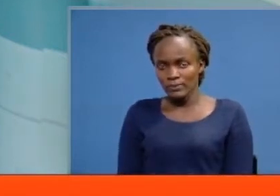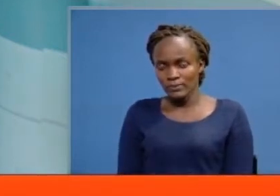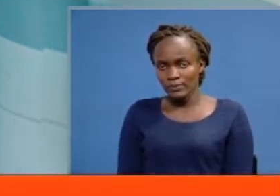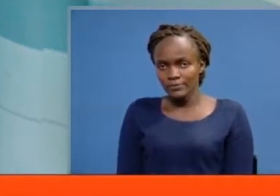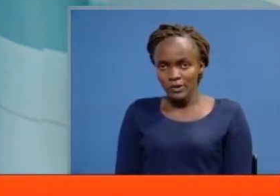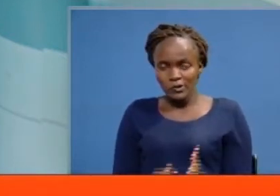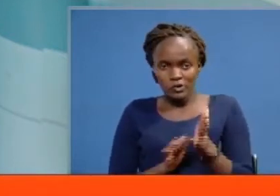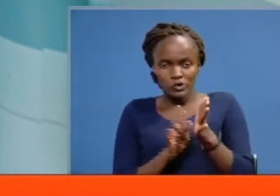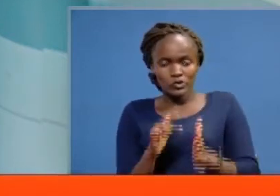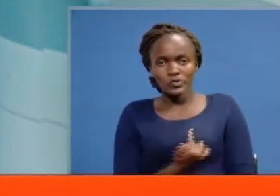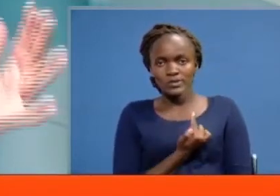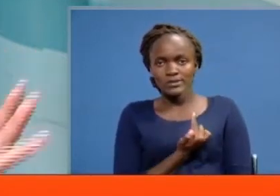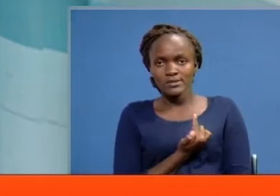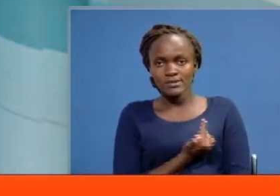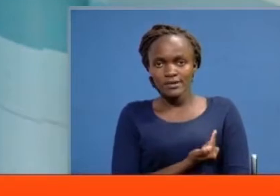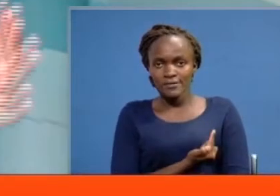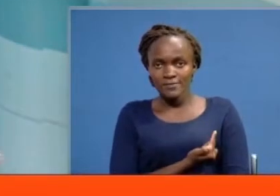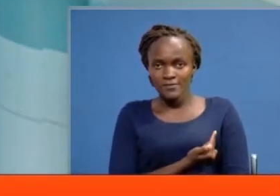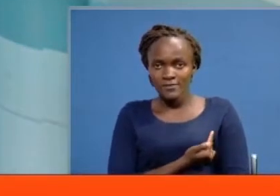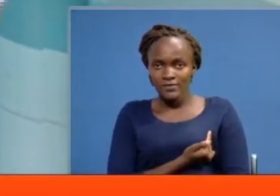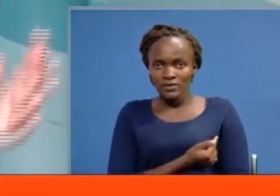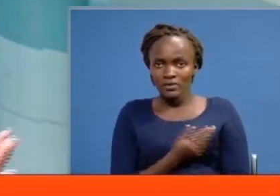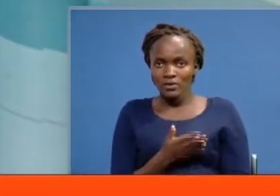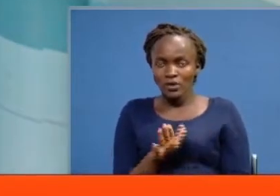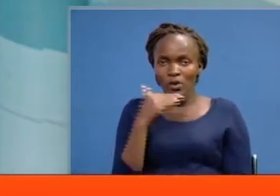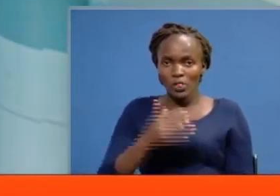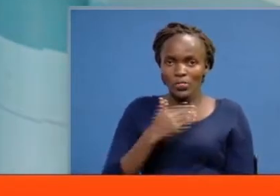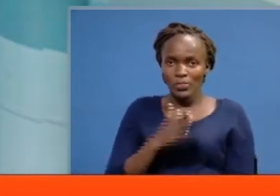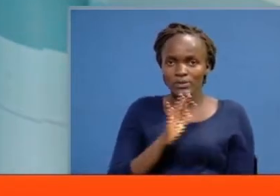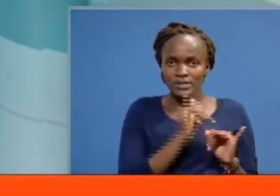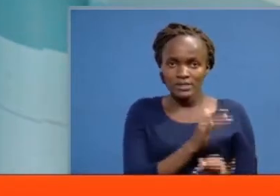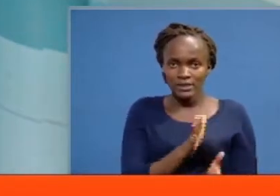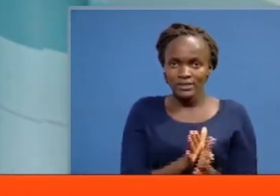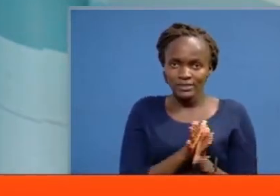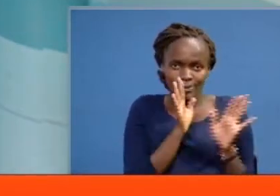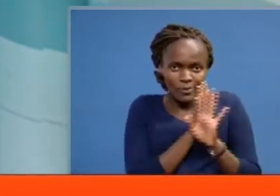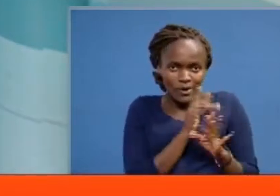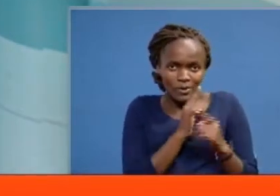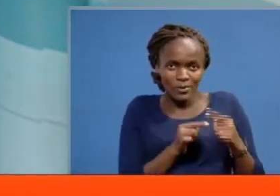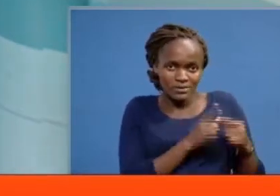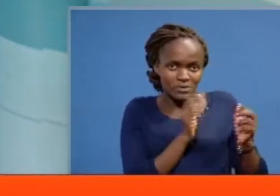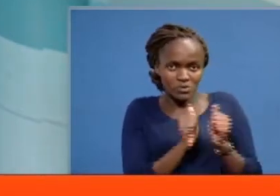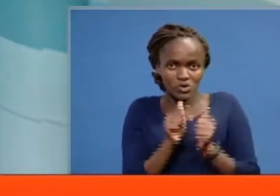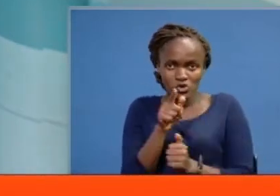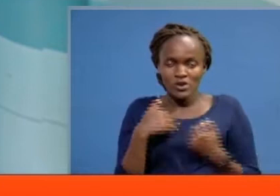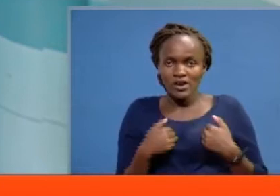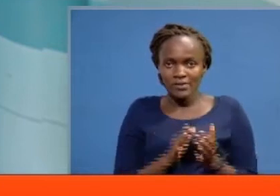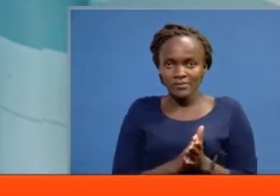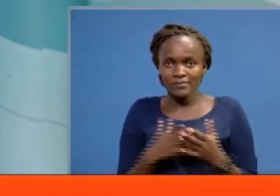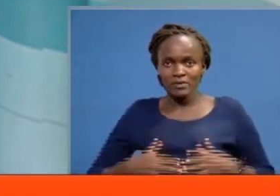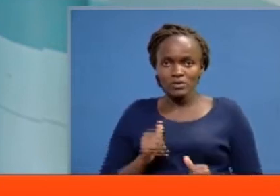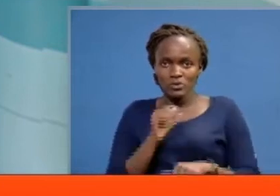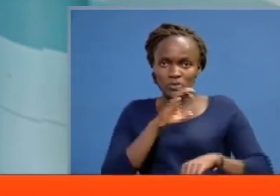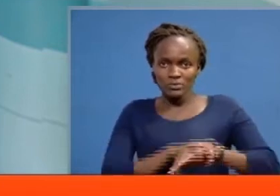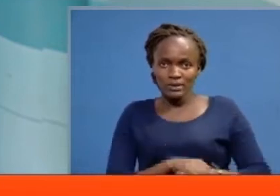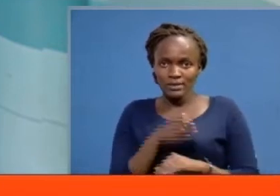exposing yourself, you know, putting yourself out there at all. Don't hold back the experiences you have, the skills that you possess.